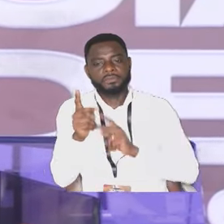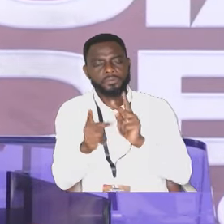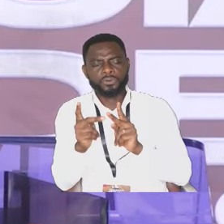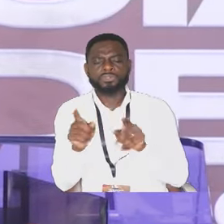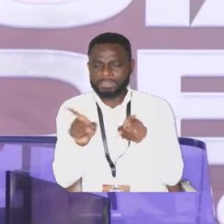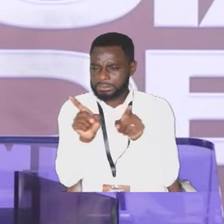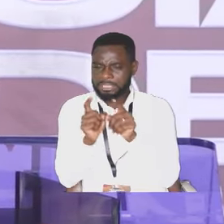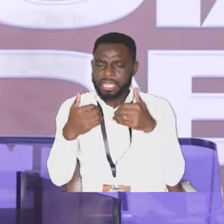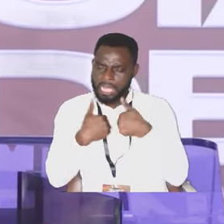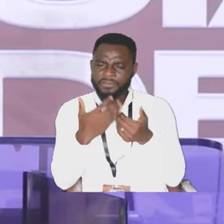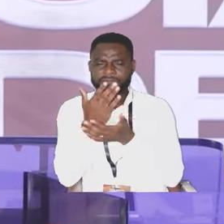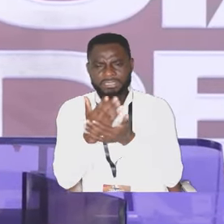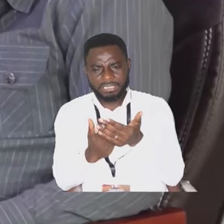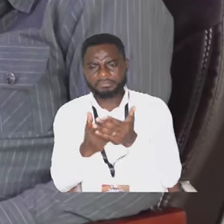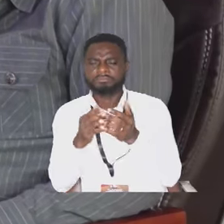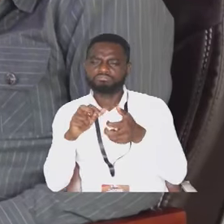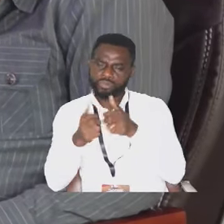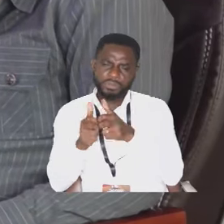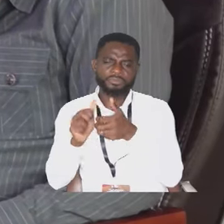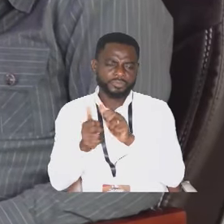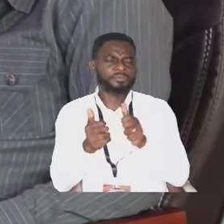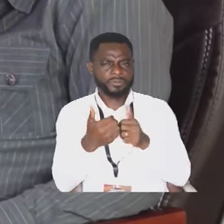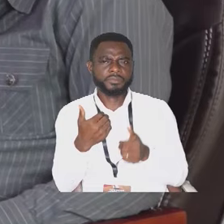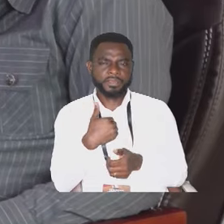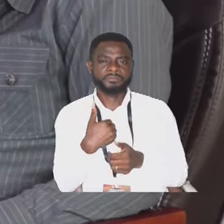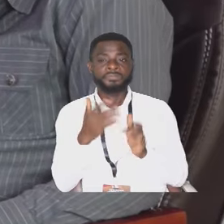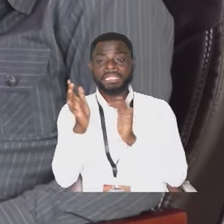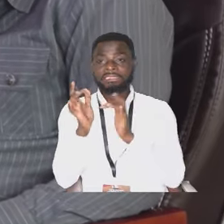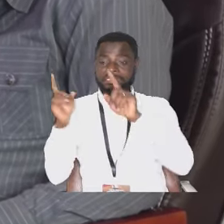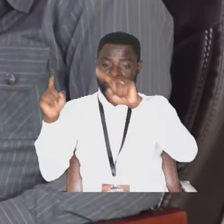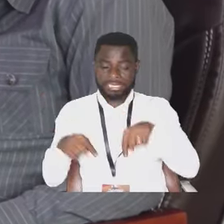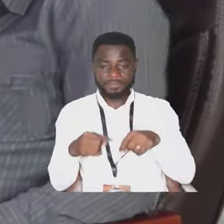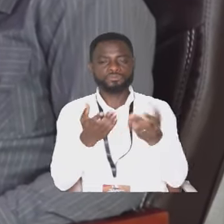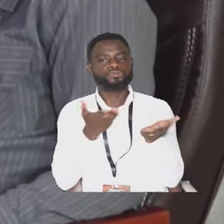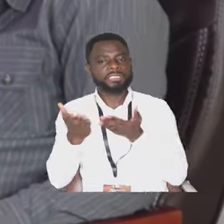comes with its own peculiar challenges. Jesus came to serve and deliver the